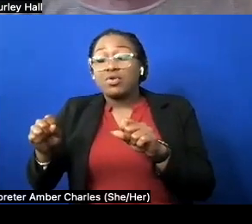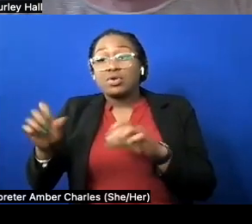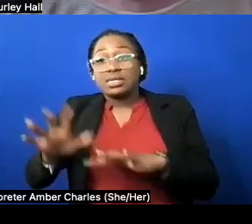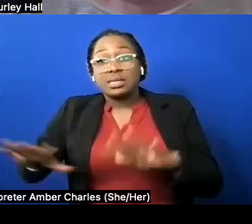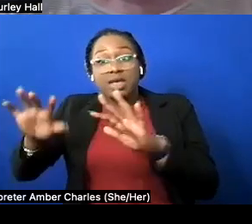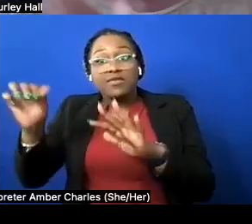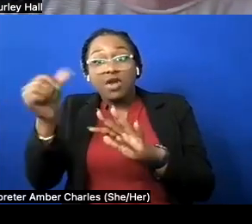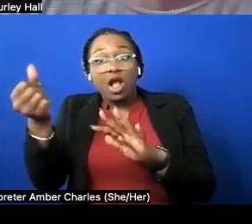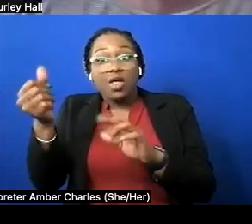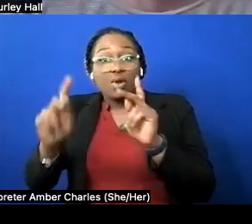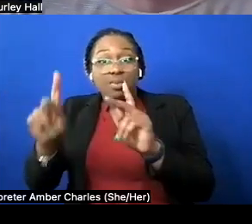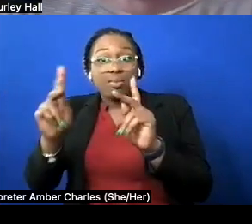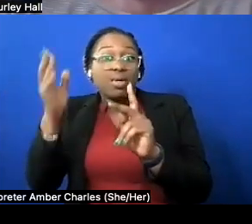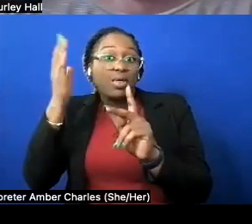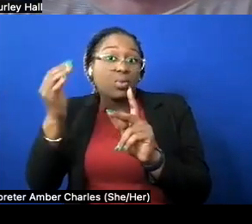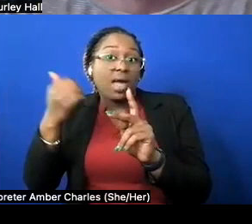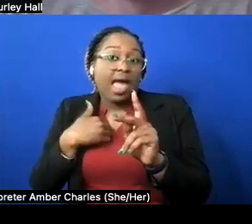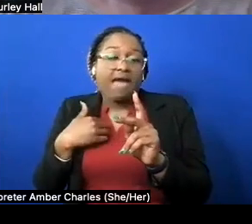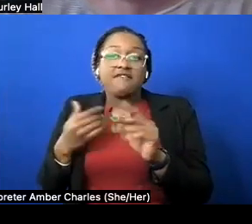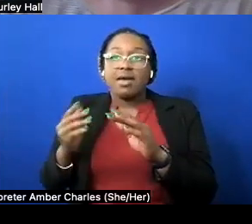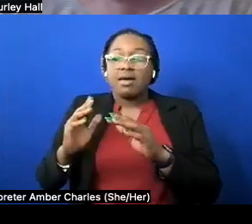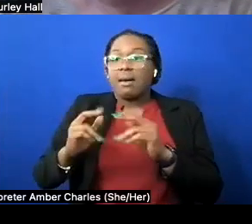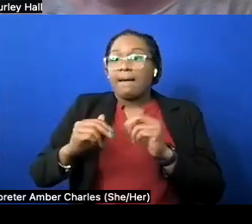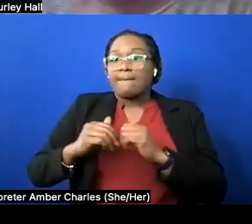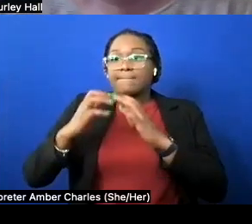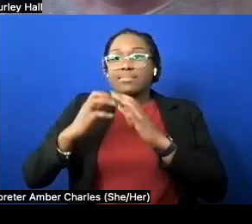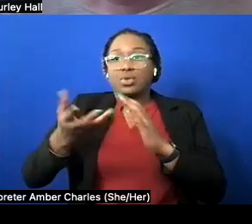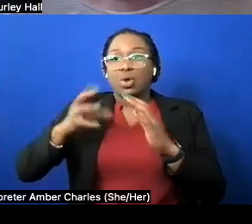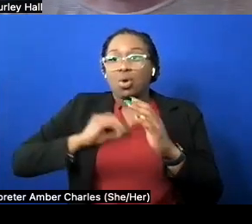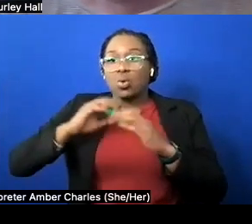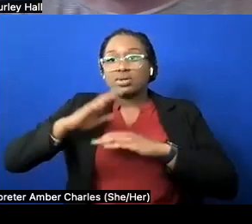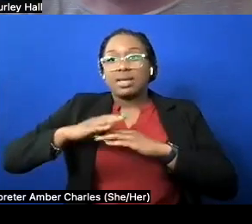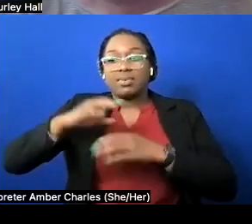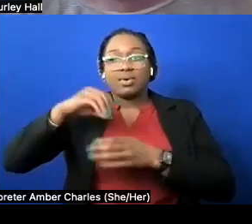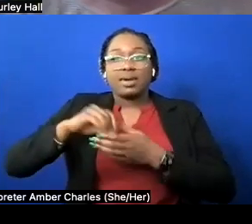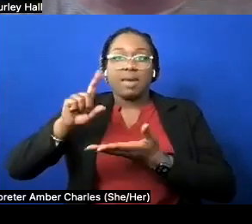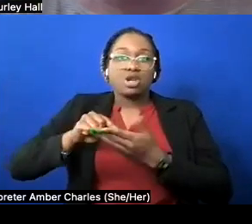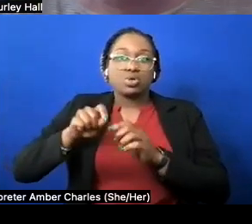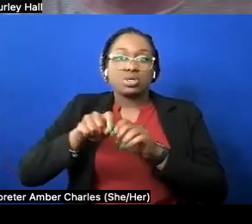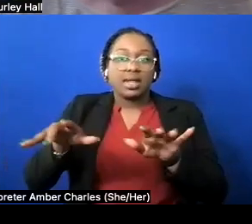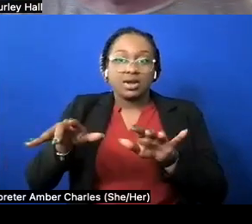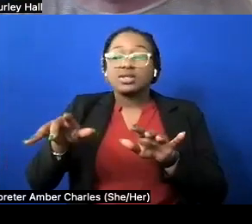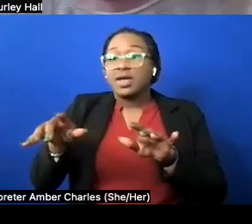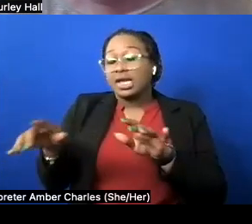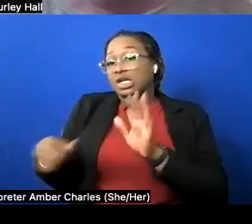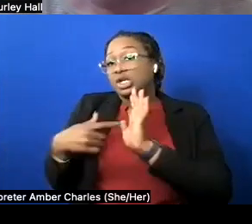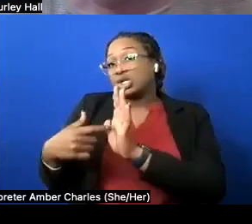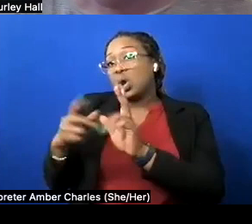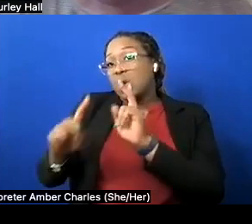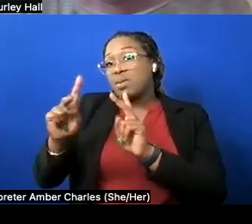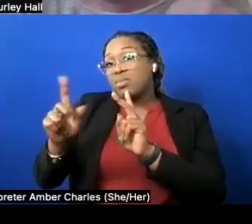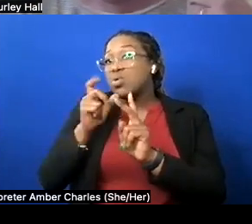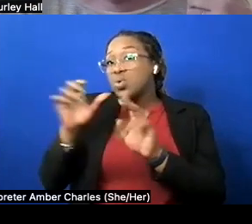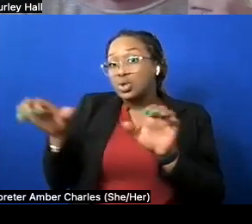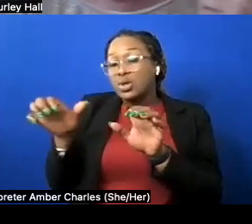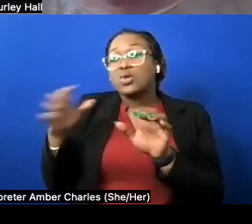things. That's why I have a Building Your Own Table series in my newsletter, so that I can feature people who are also doing that, who are redressing